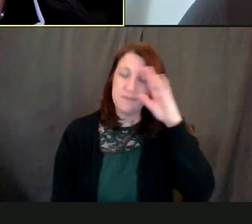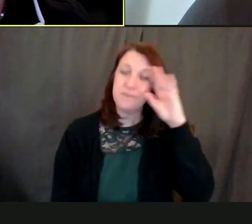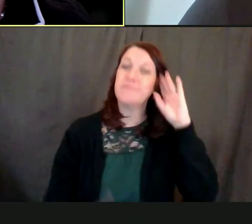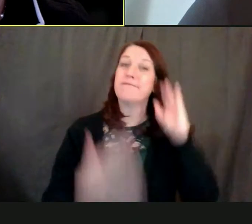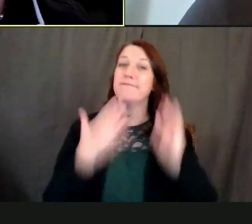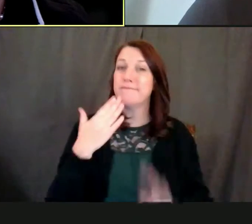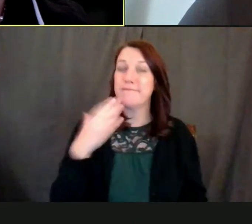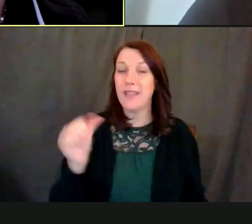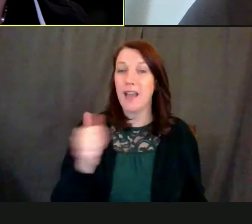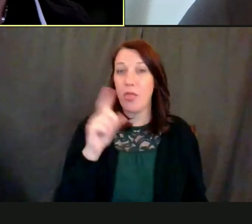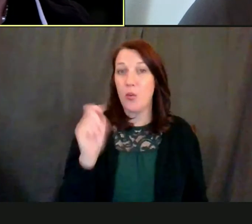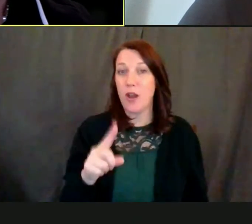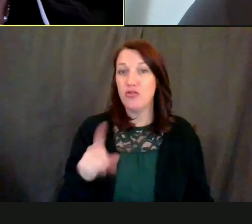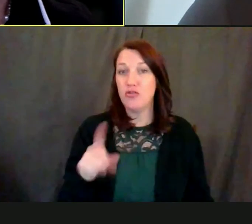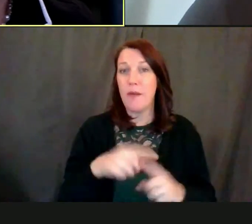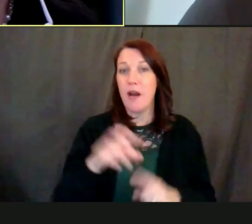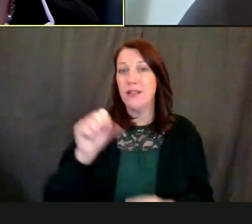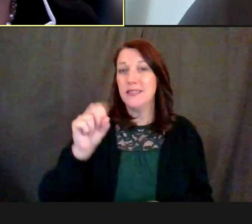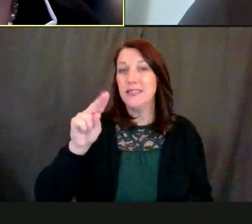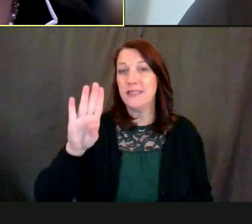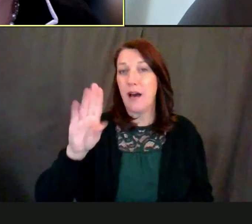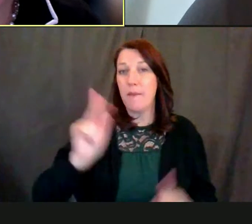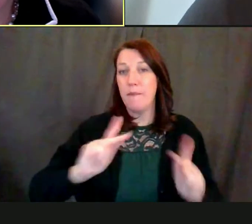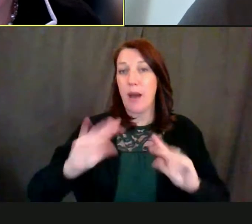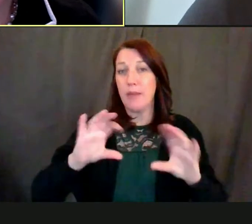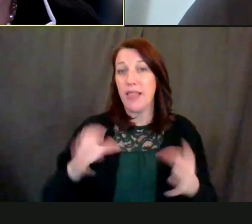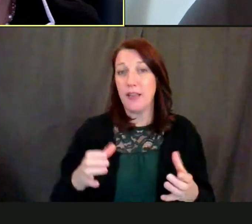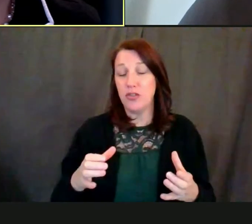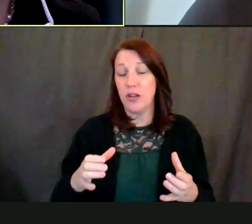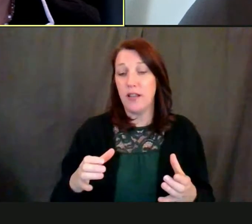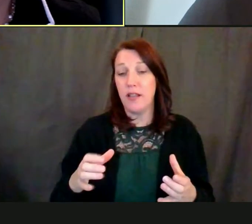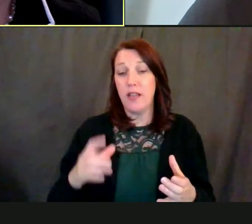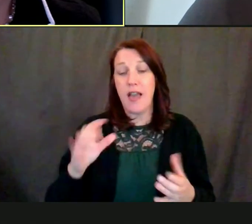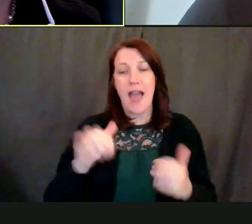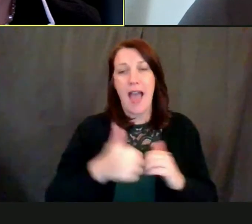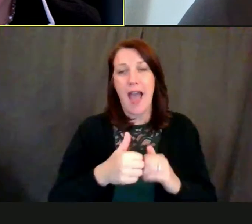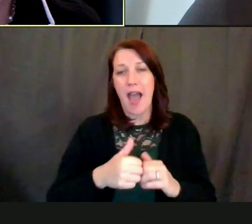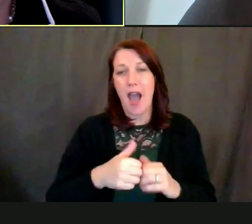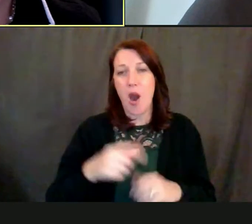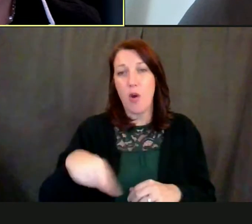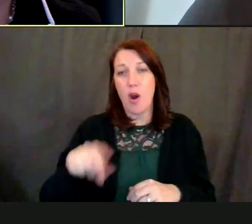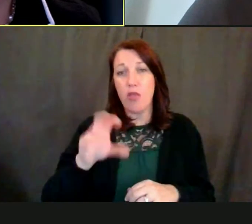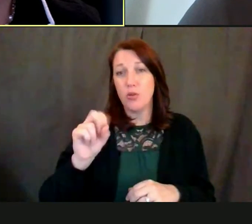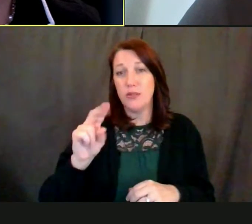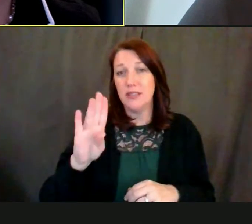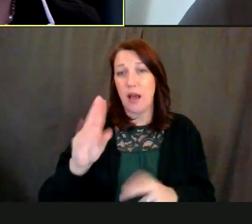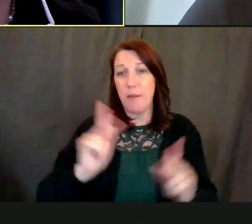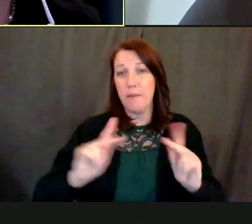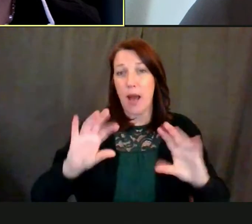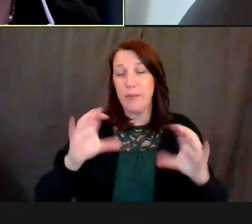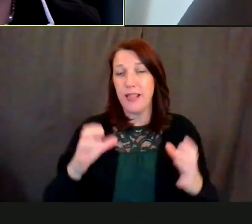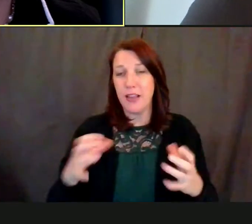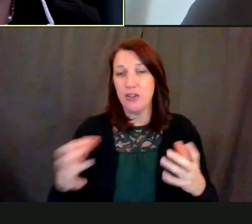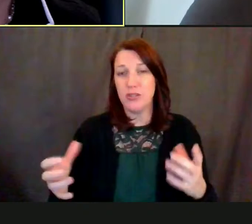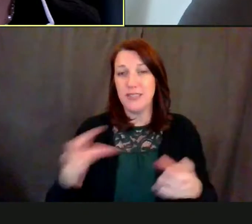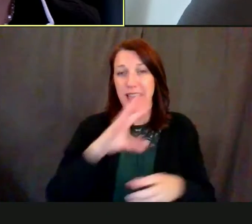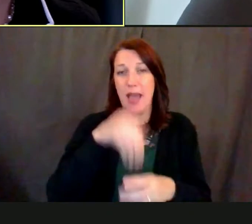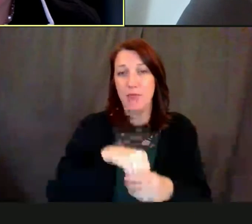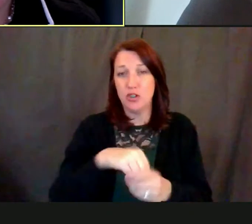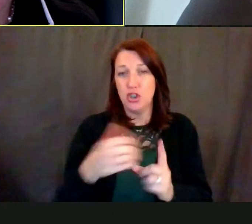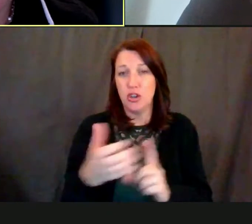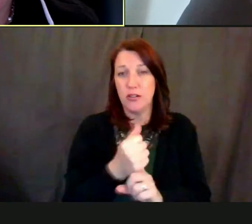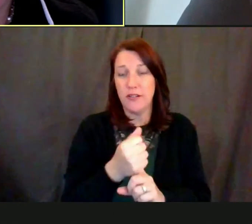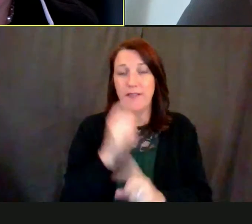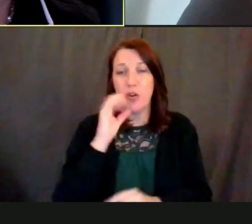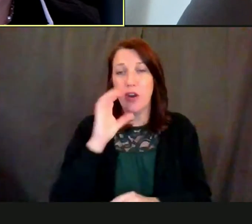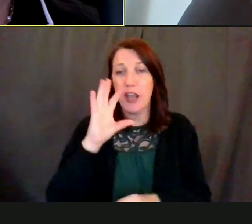about subpopulations. And the question is, how are subpopulations captured when reporting inclusion data? They give